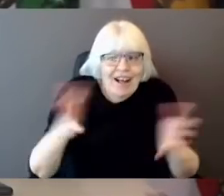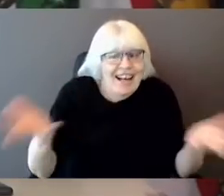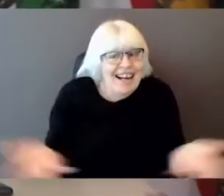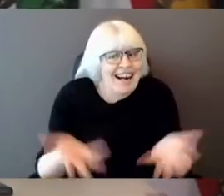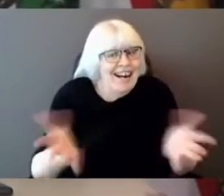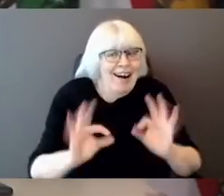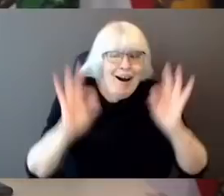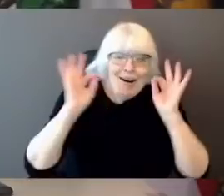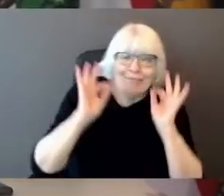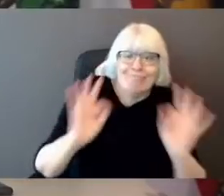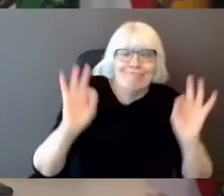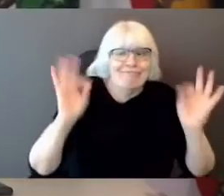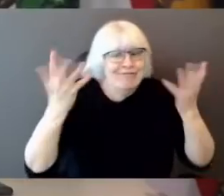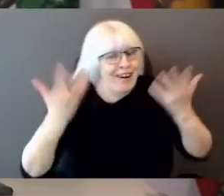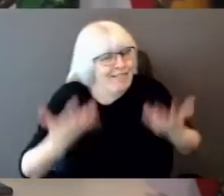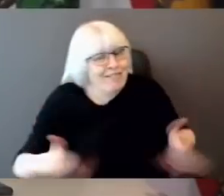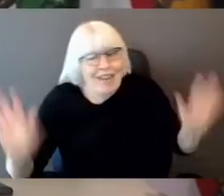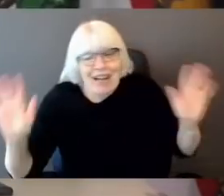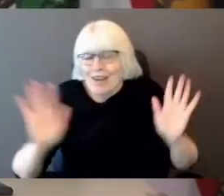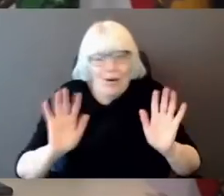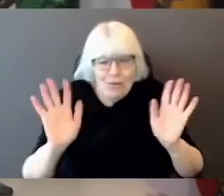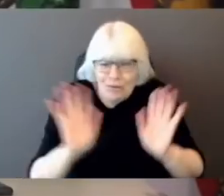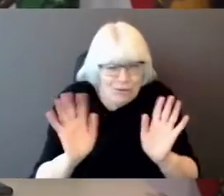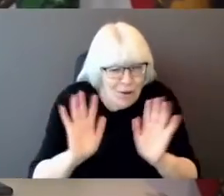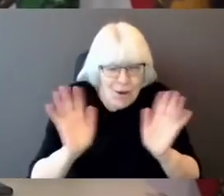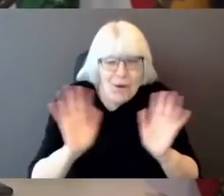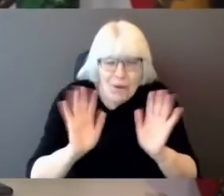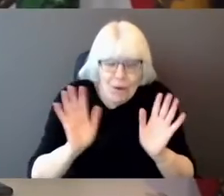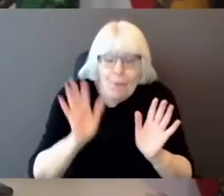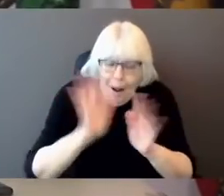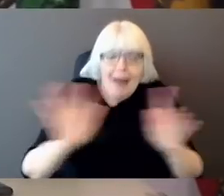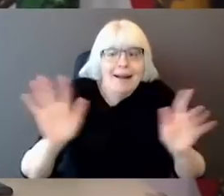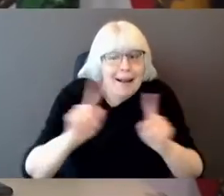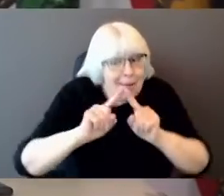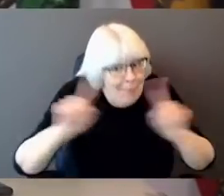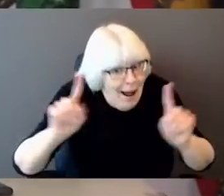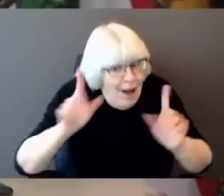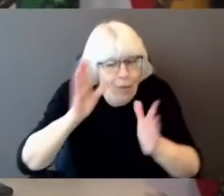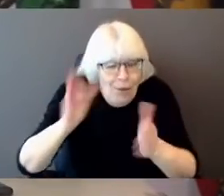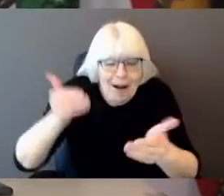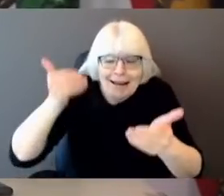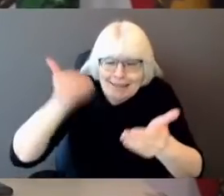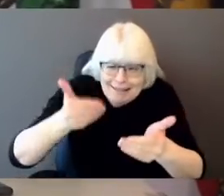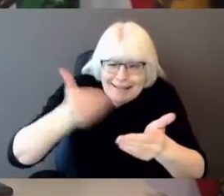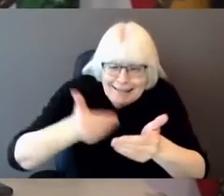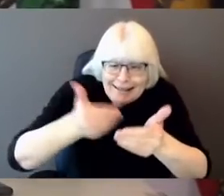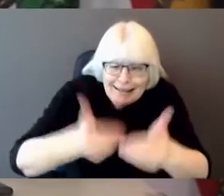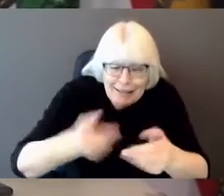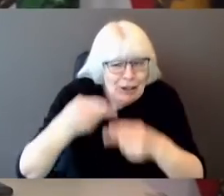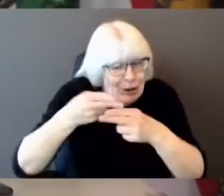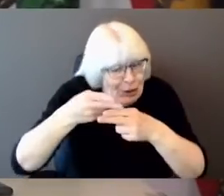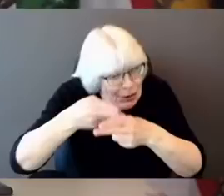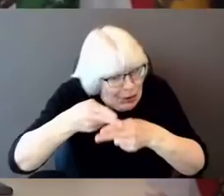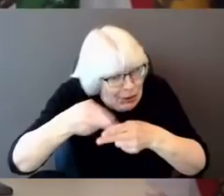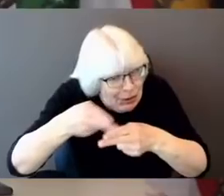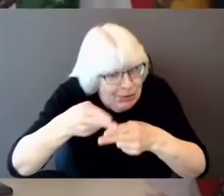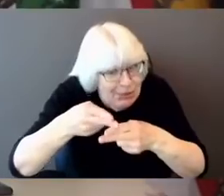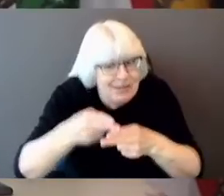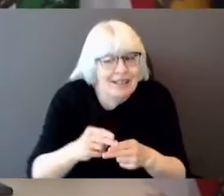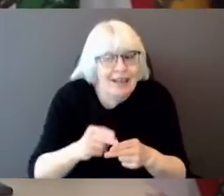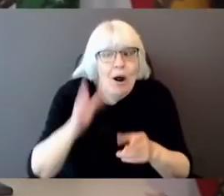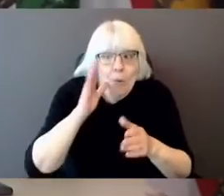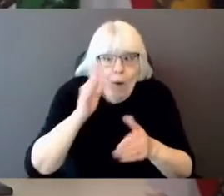close to the end date or the hopeful end date that we are talking about today. So with